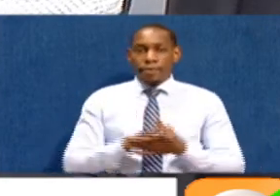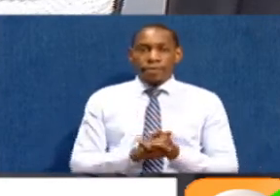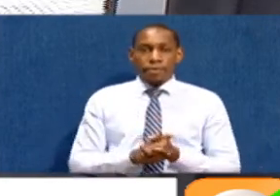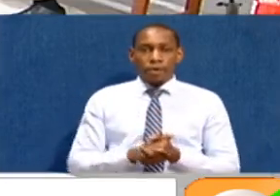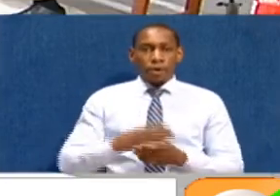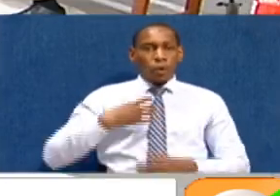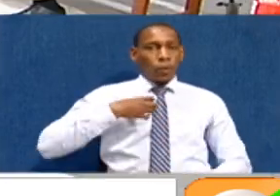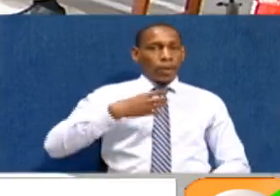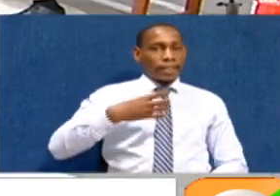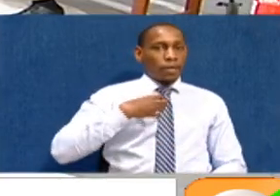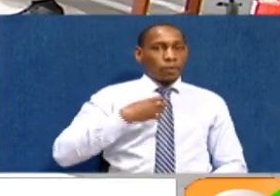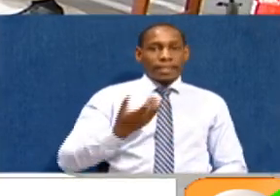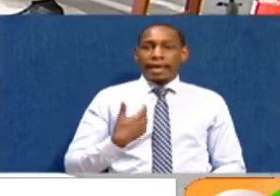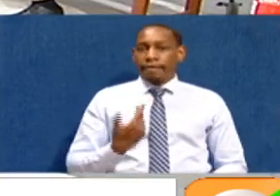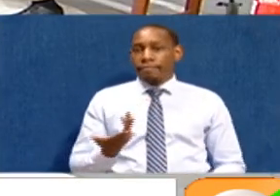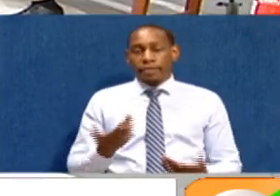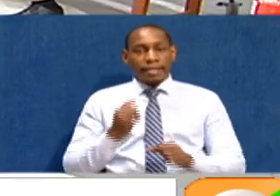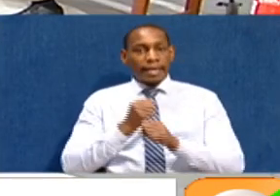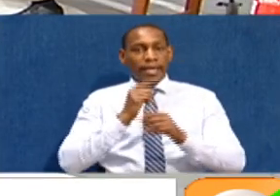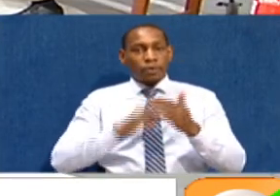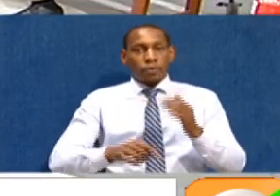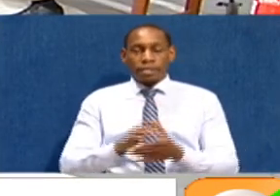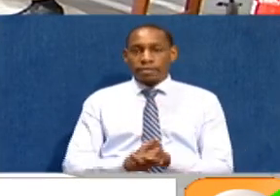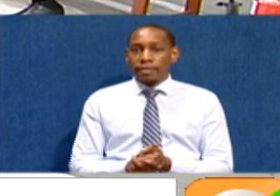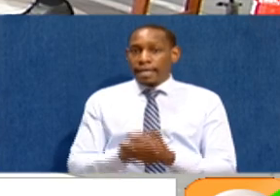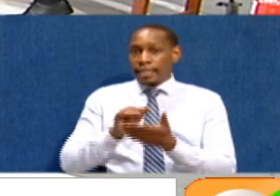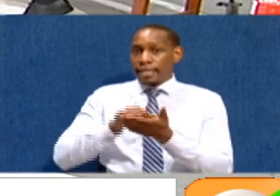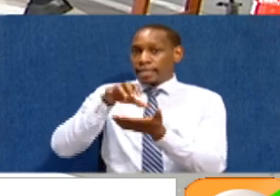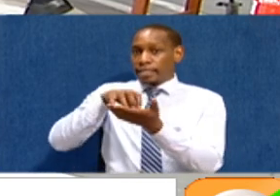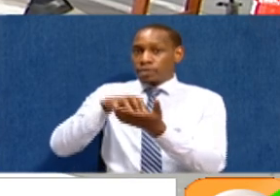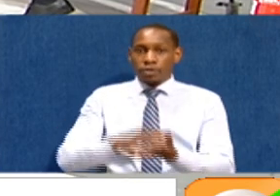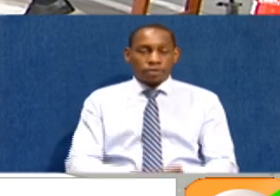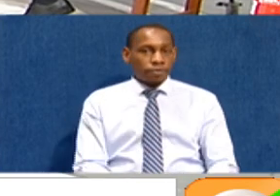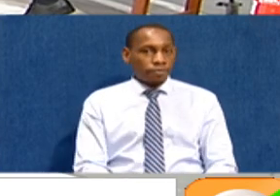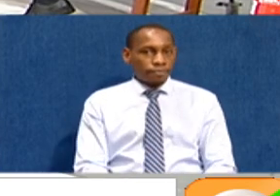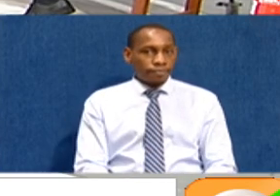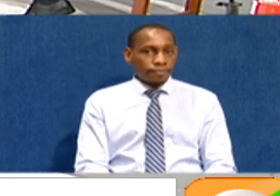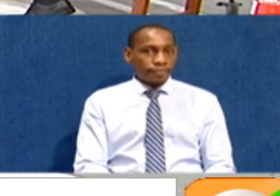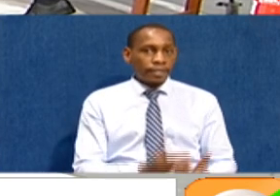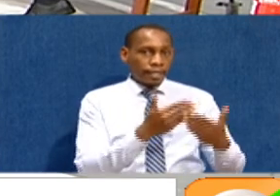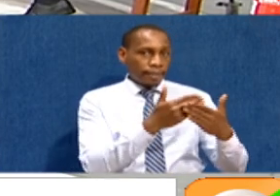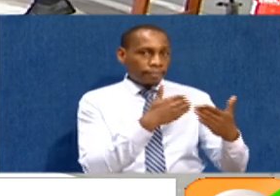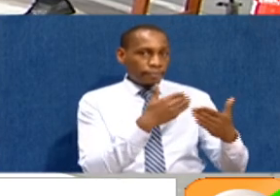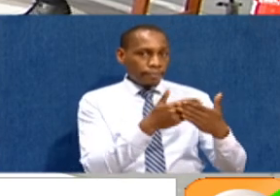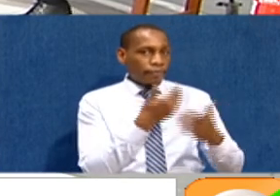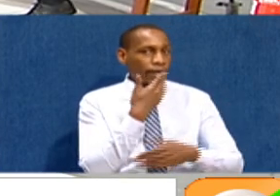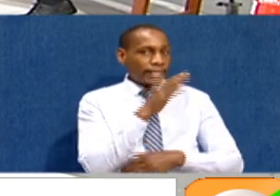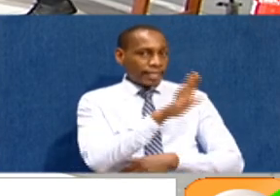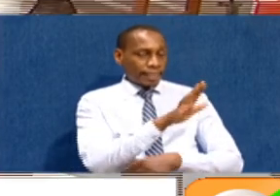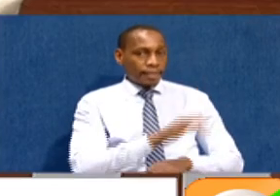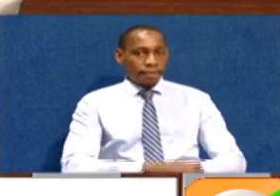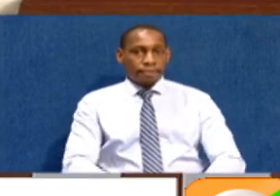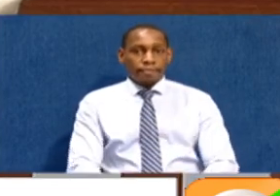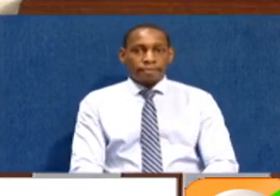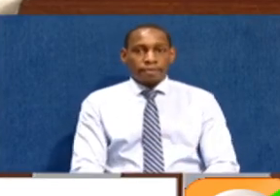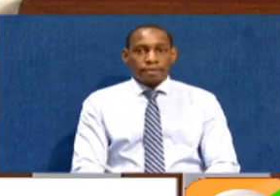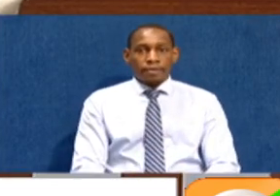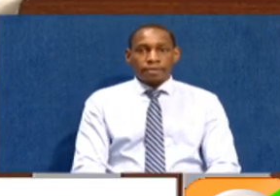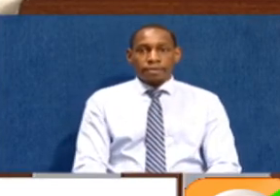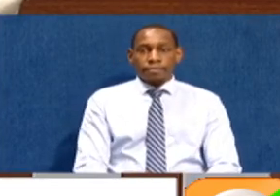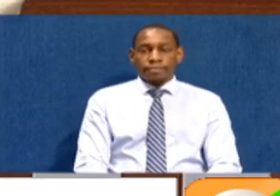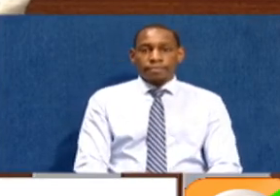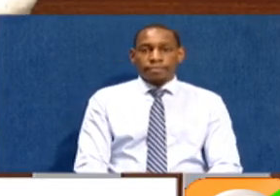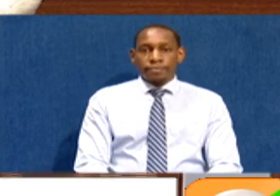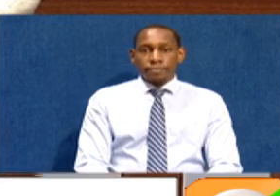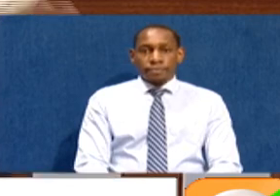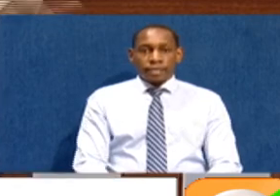money, look what they've done. You know, it's a narrative. Yeah, just before I get into that, yes. Mwalimu Nyerere used to